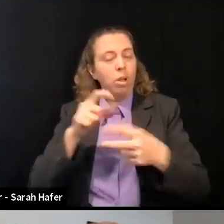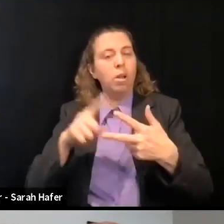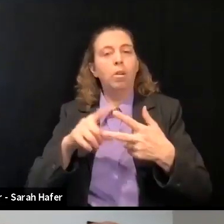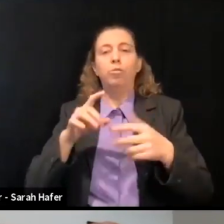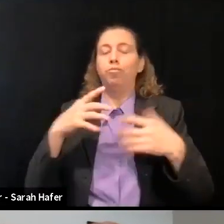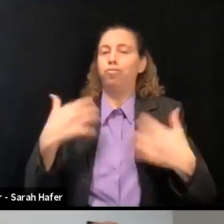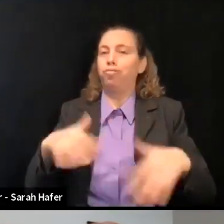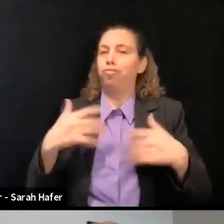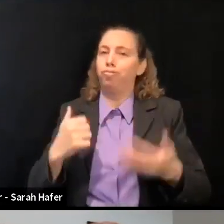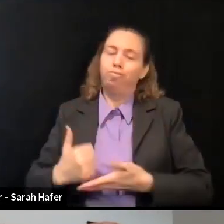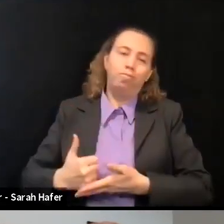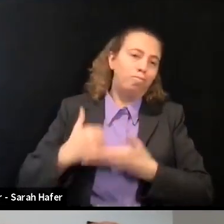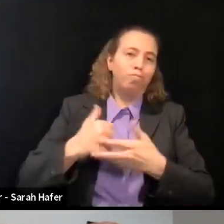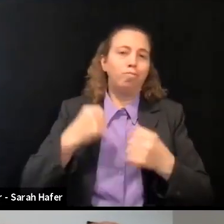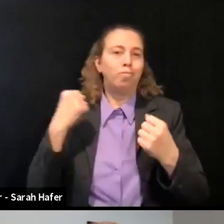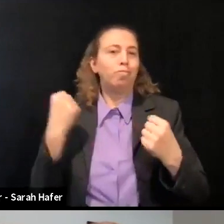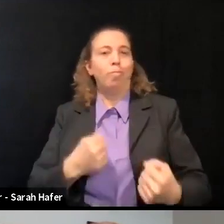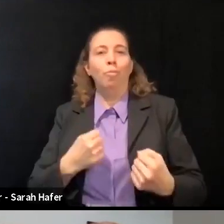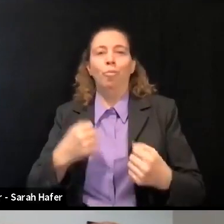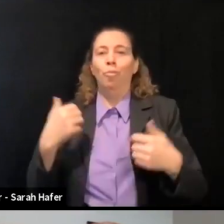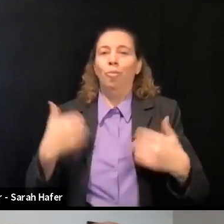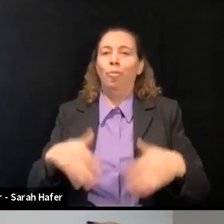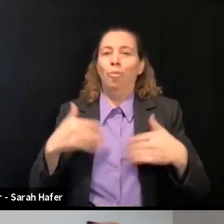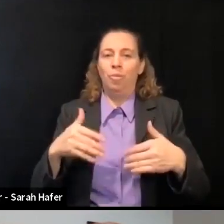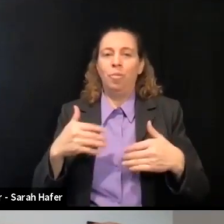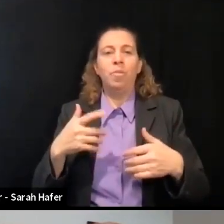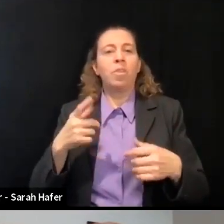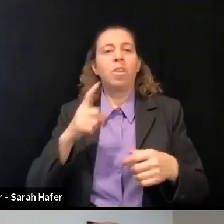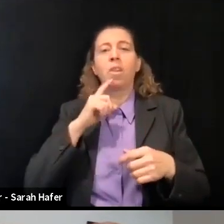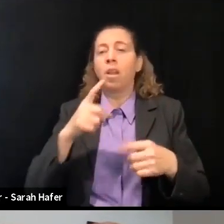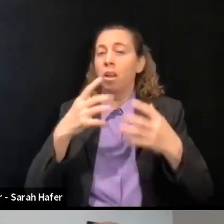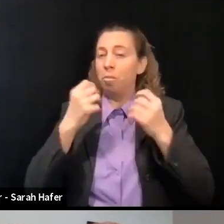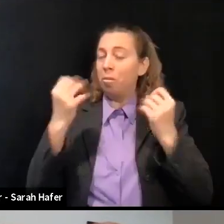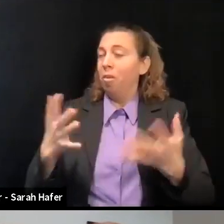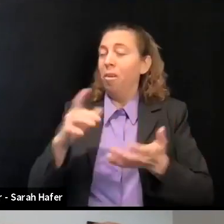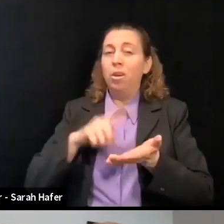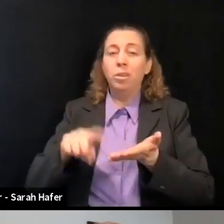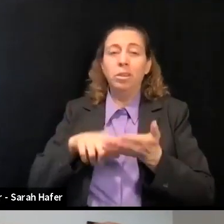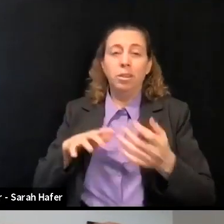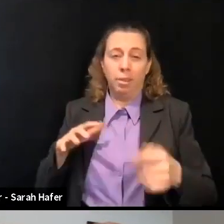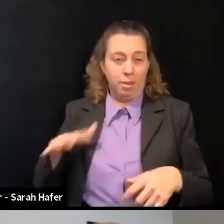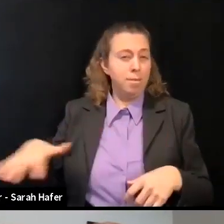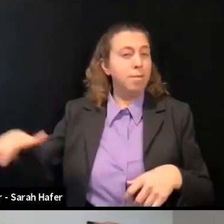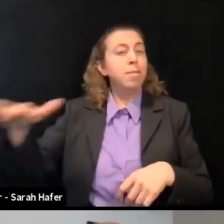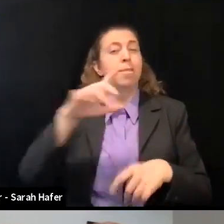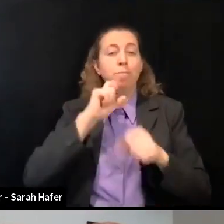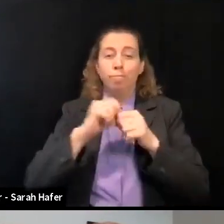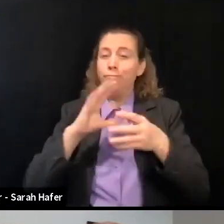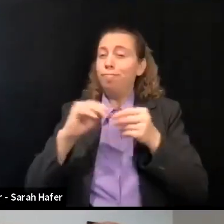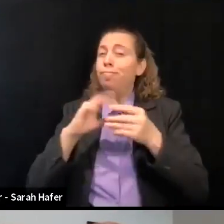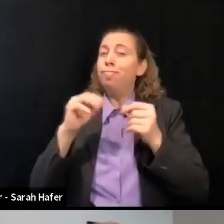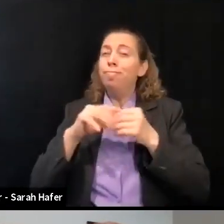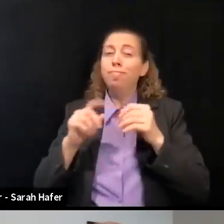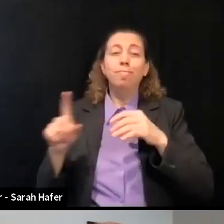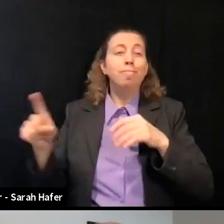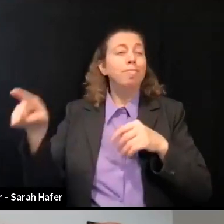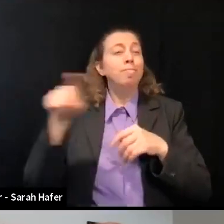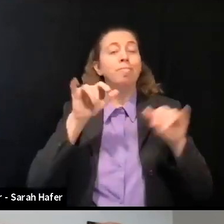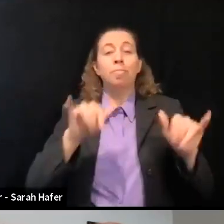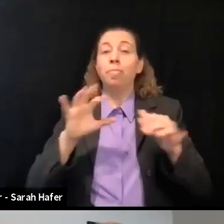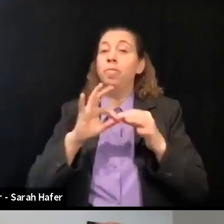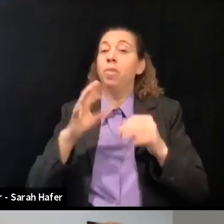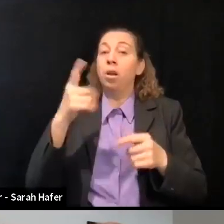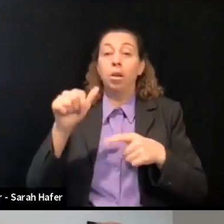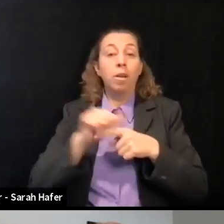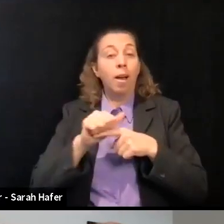I mean is there are plenty of research and plenty of evidence that if we practice two times a day,